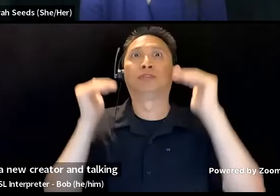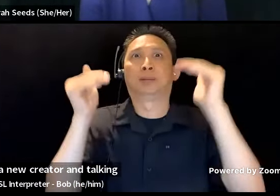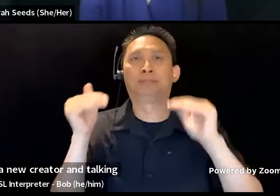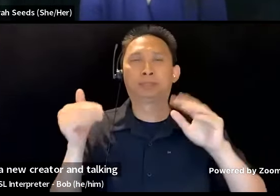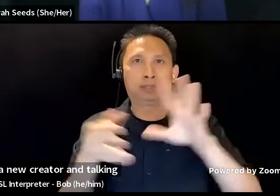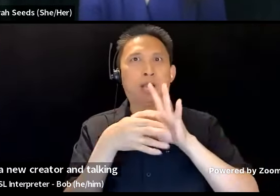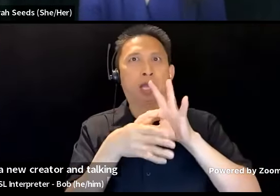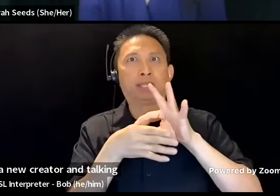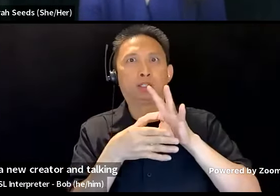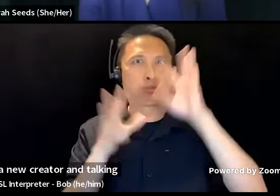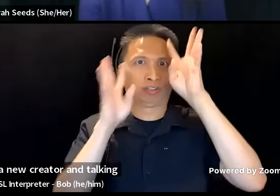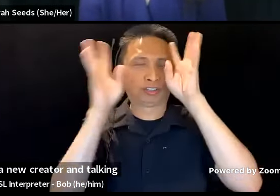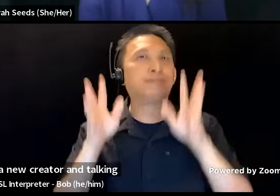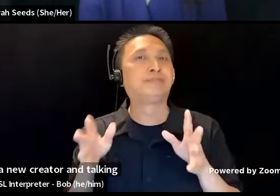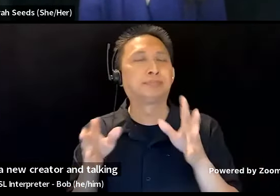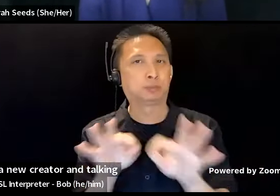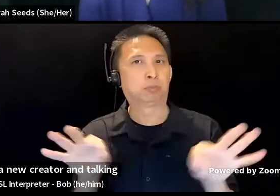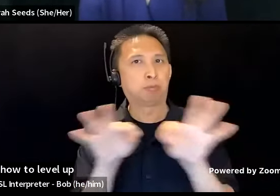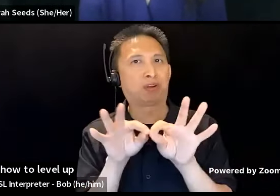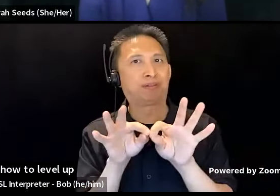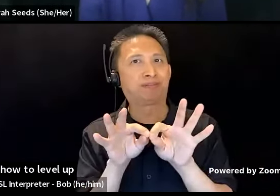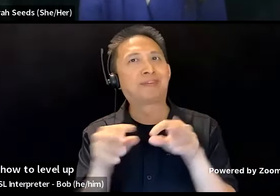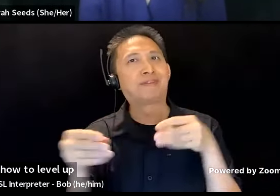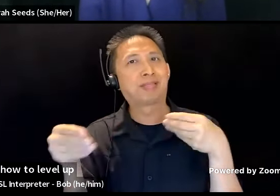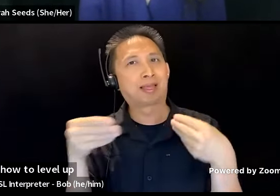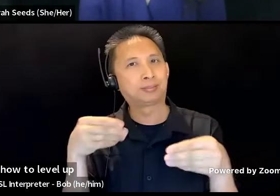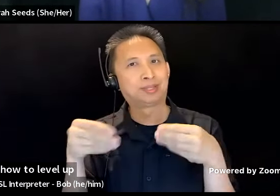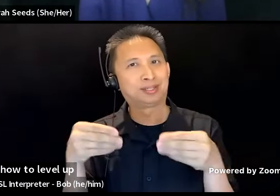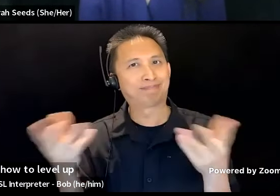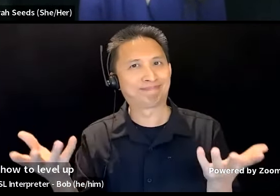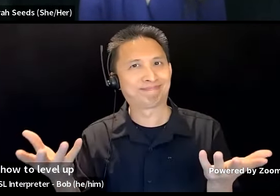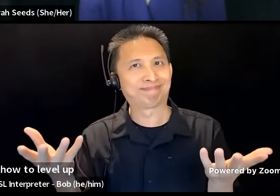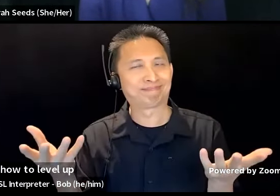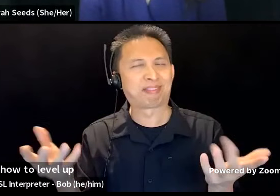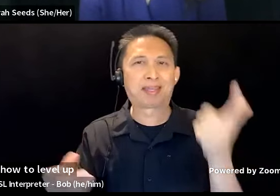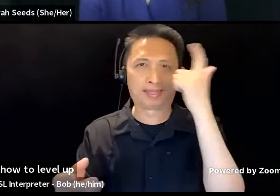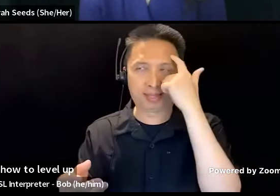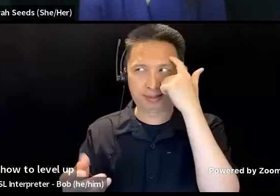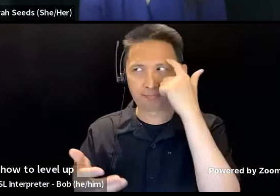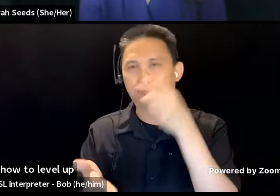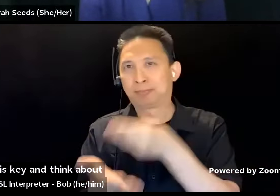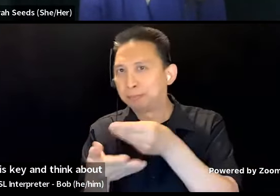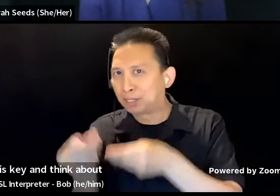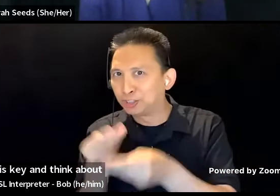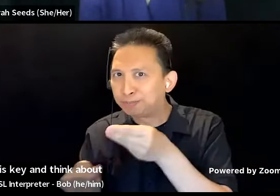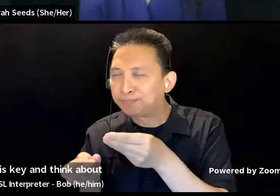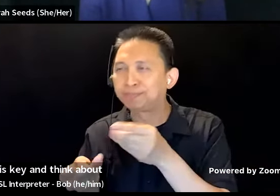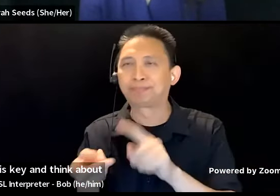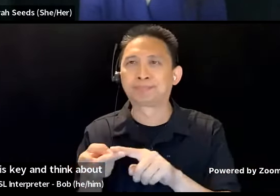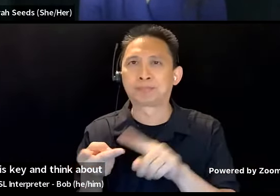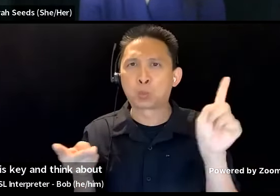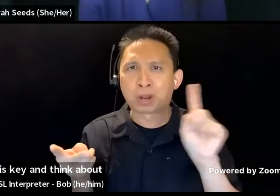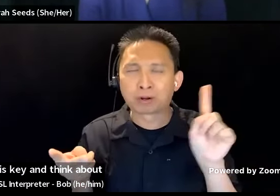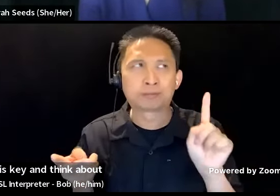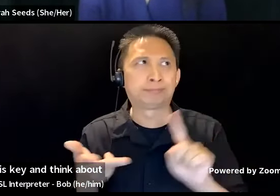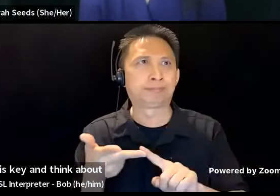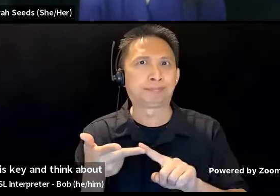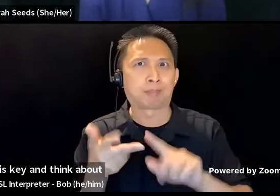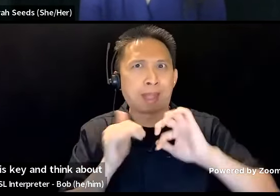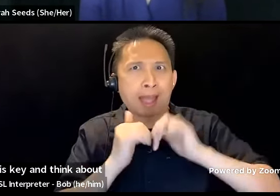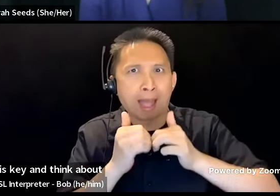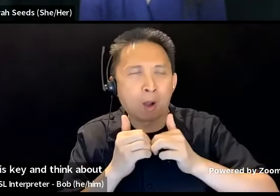know, flexibility is key. You got to think about like your budget. How are you going to shoot this? Where are you going to shoot this? The logistics of having